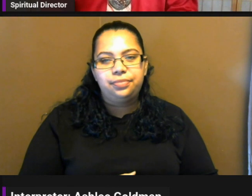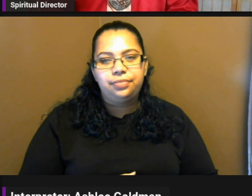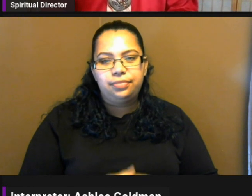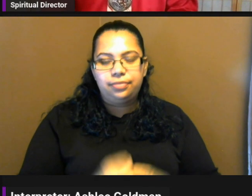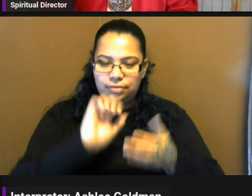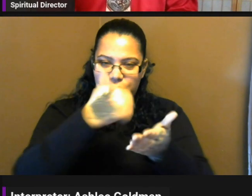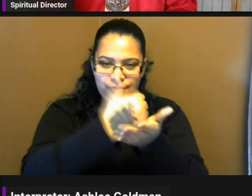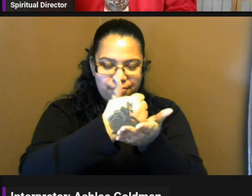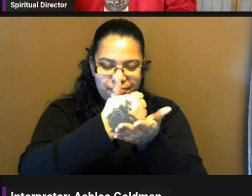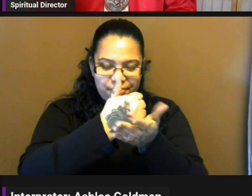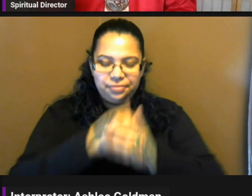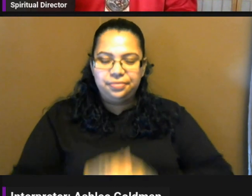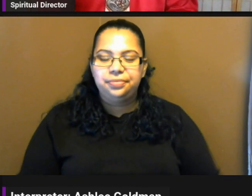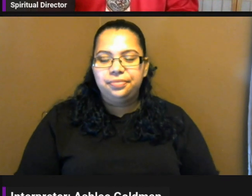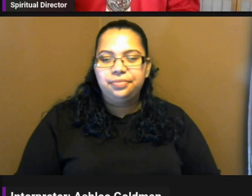So it is.